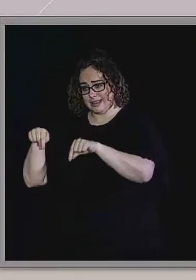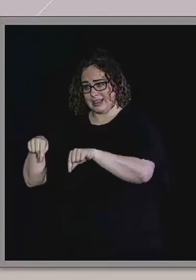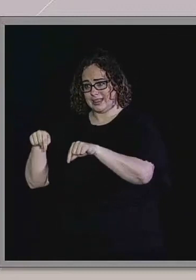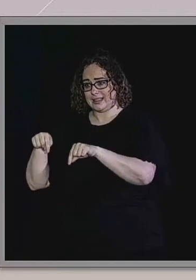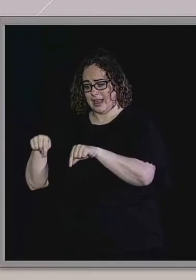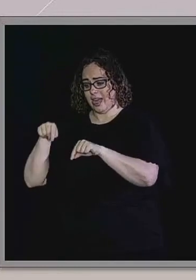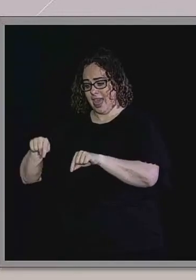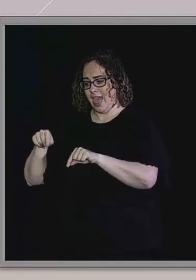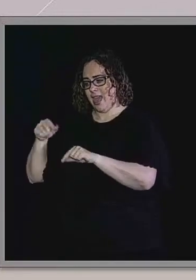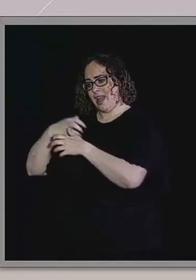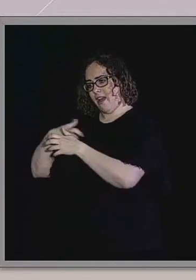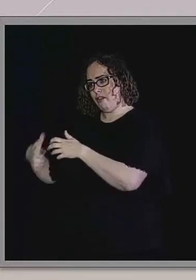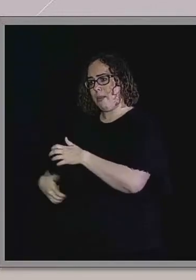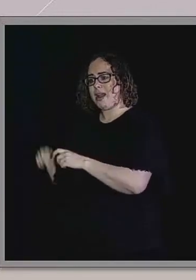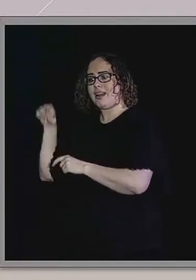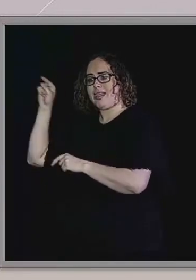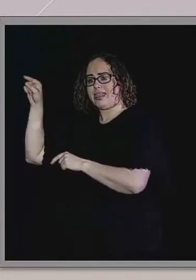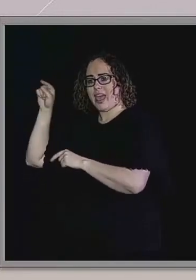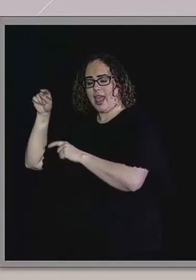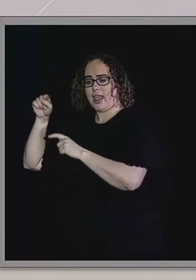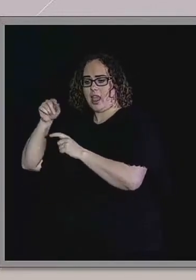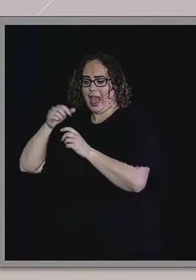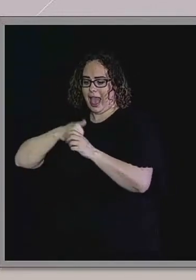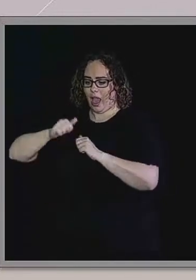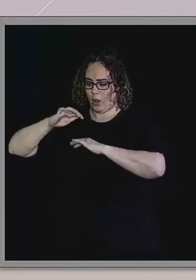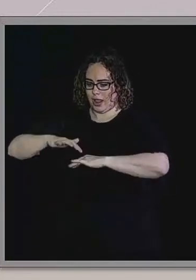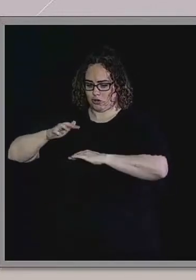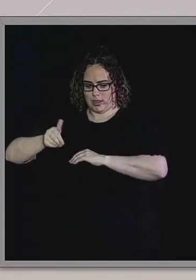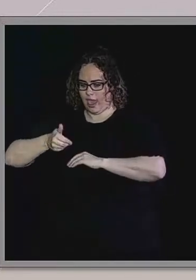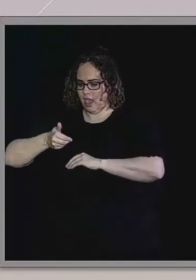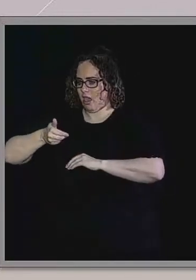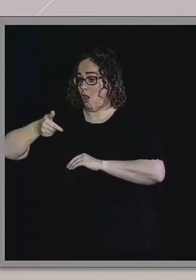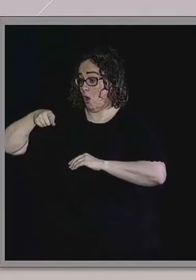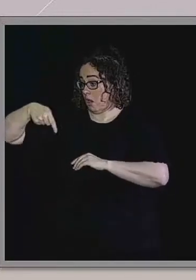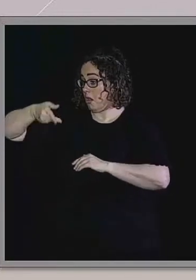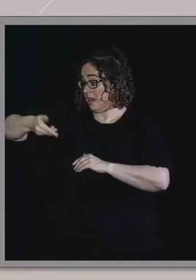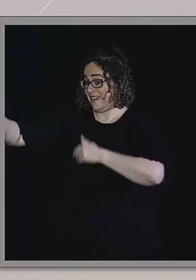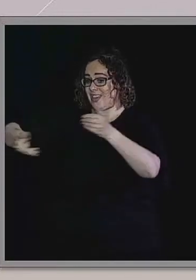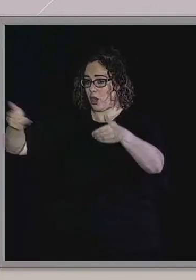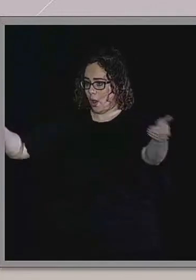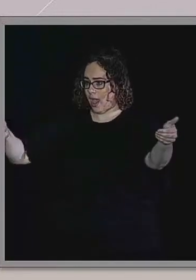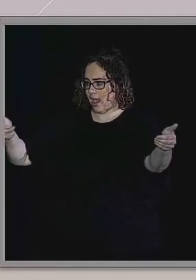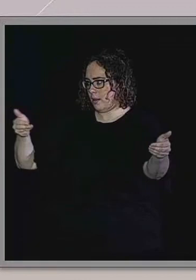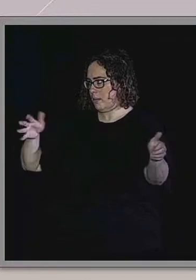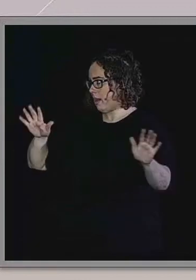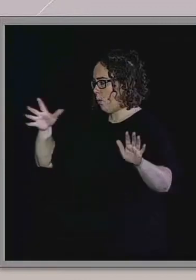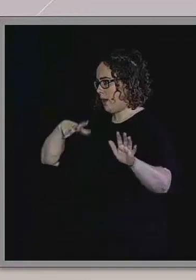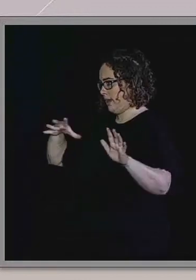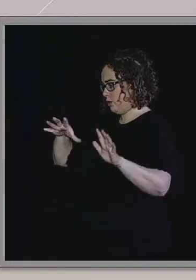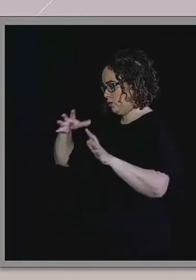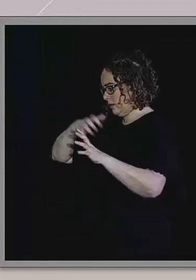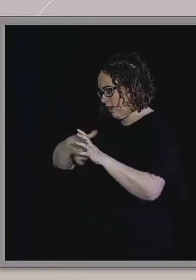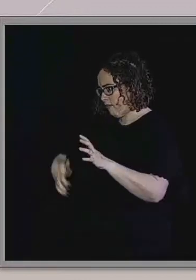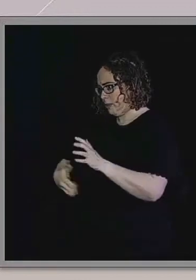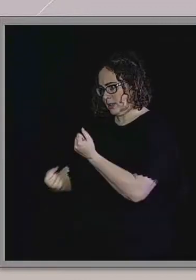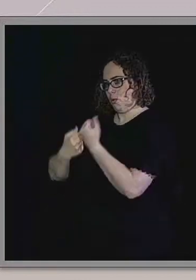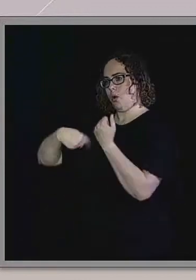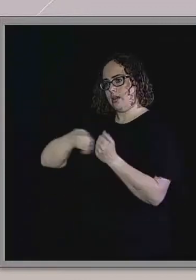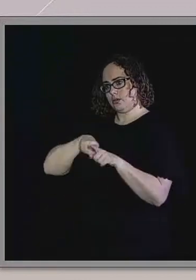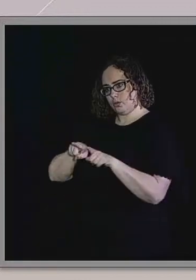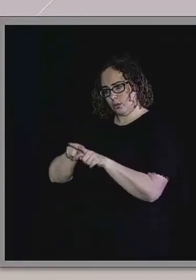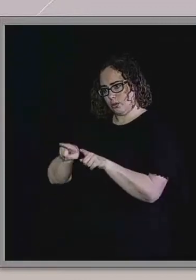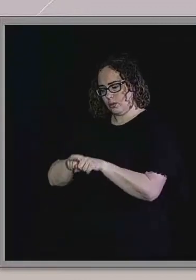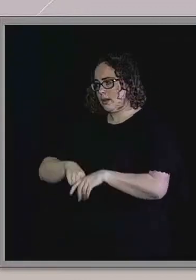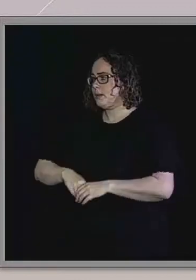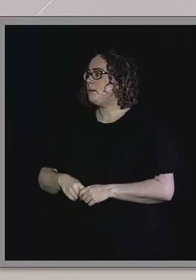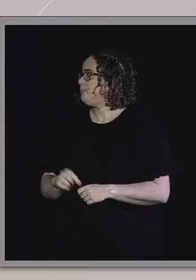away. I mean, that is a really good point. It's sort of classic sort of Pontius Pilate. They've just washed their hands of this. They don't want to know. Even though they have issued the